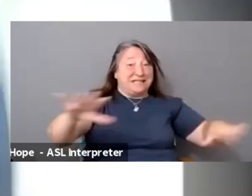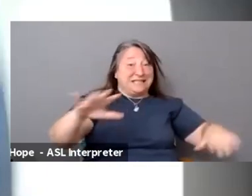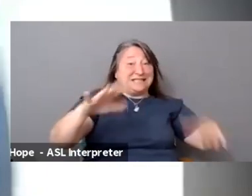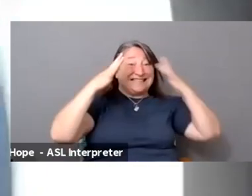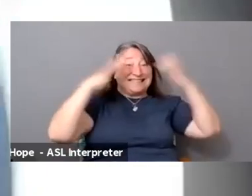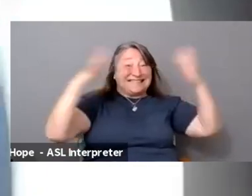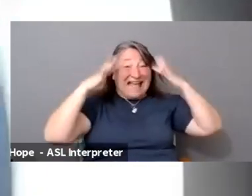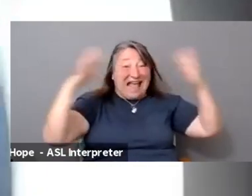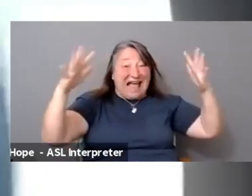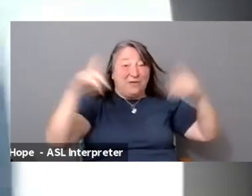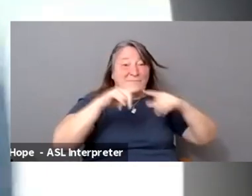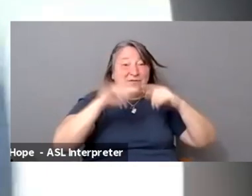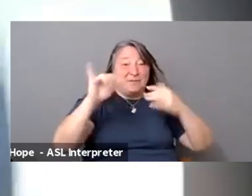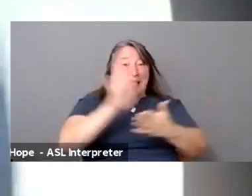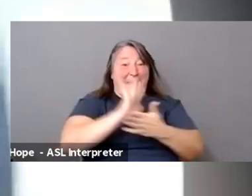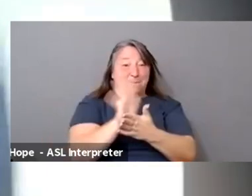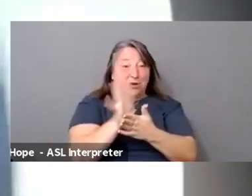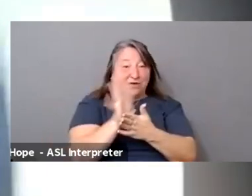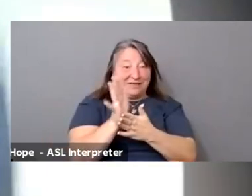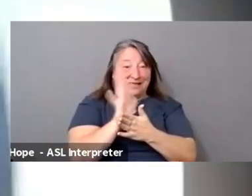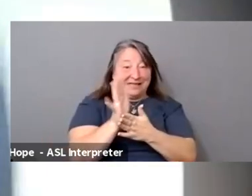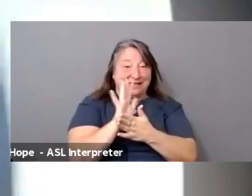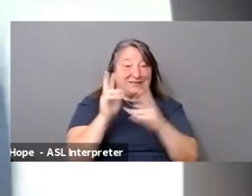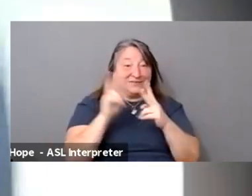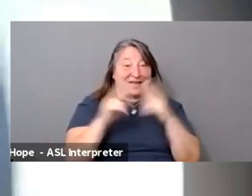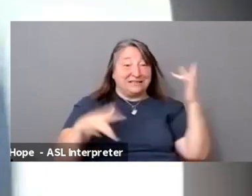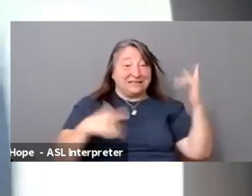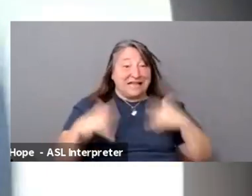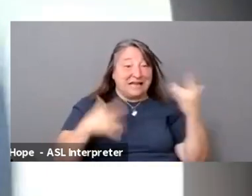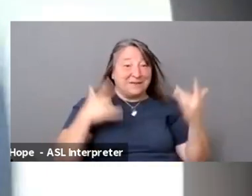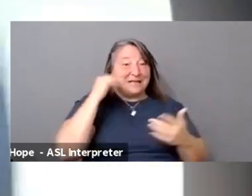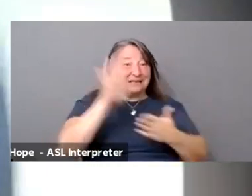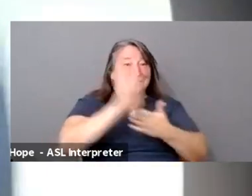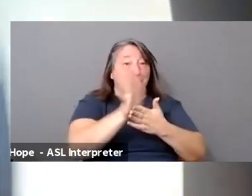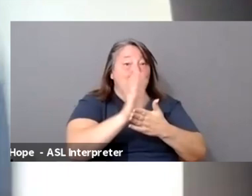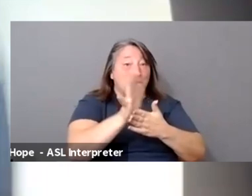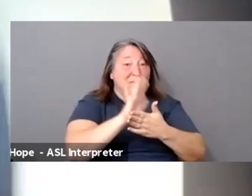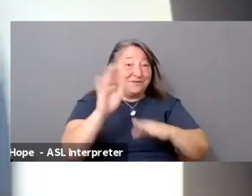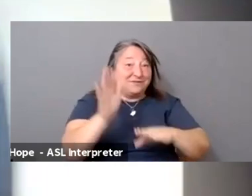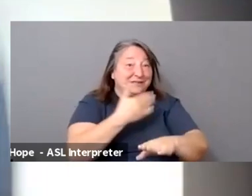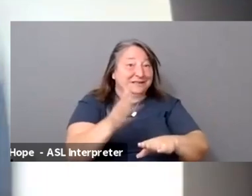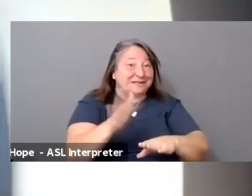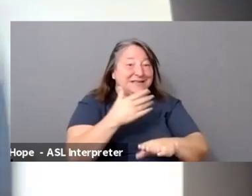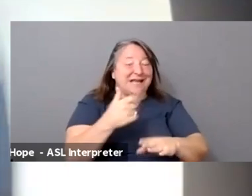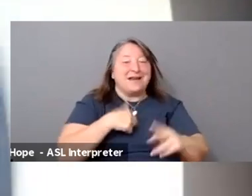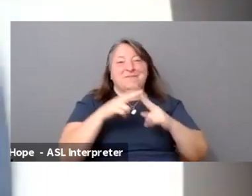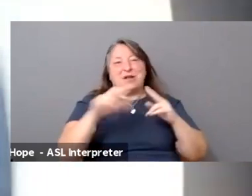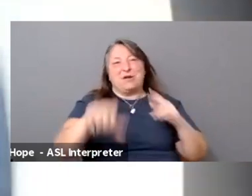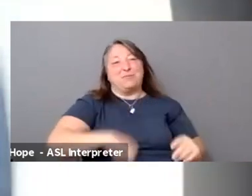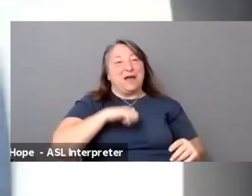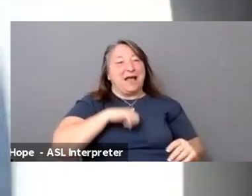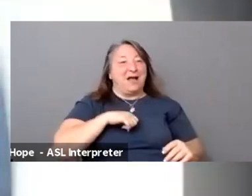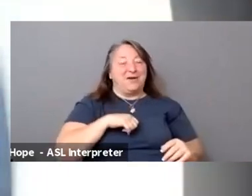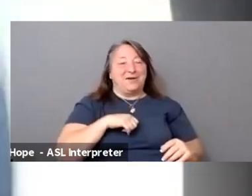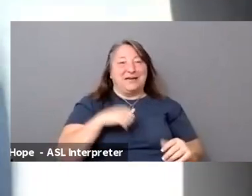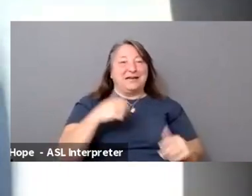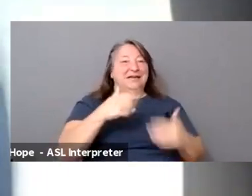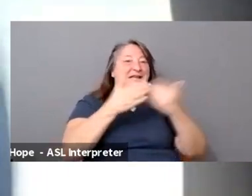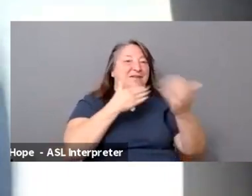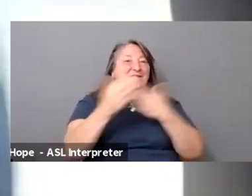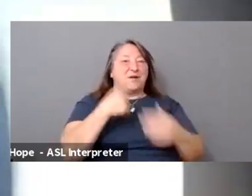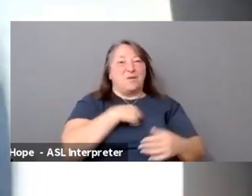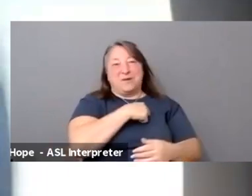excited about, because it is a music film, and it's something I'm super proud of. And Eva Noblezada, who's a two-time